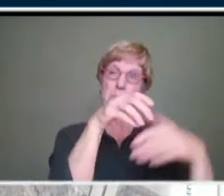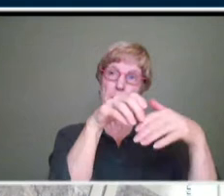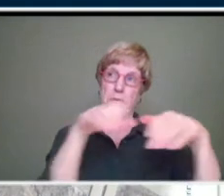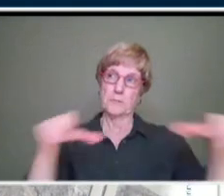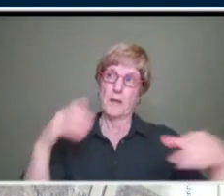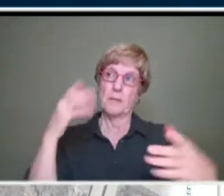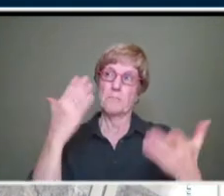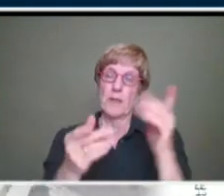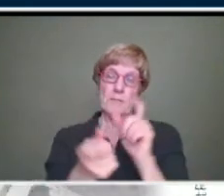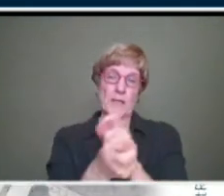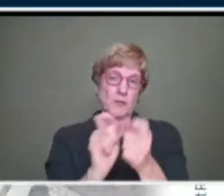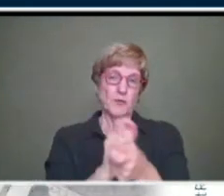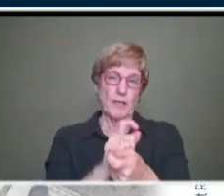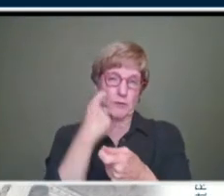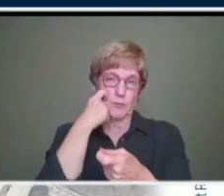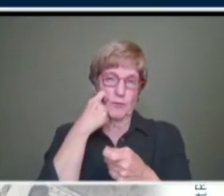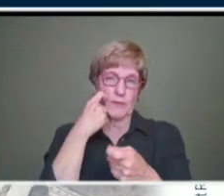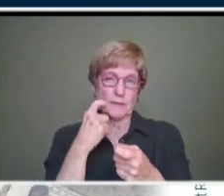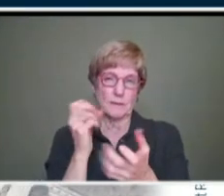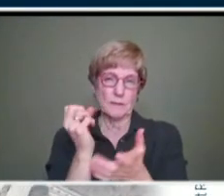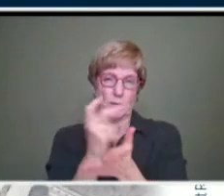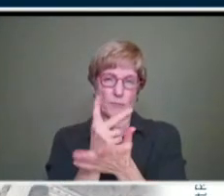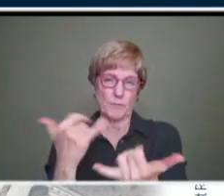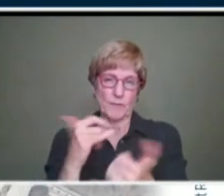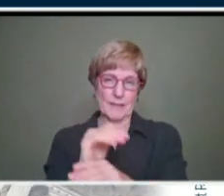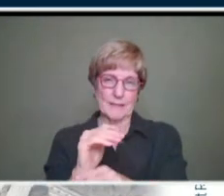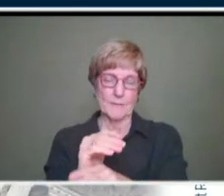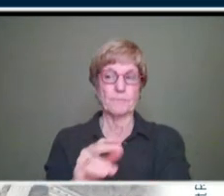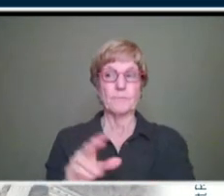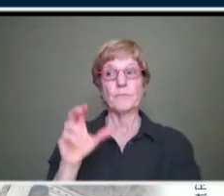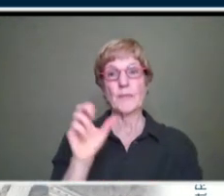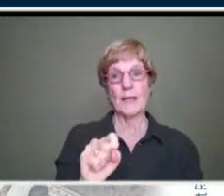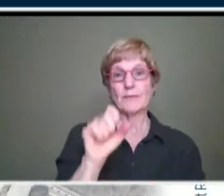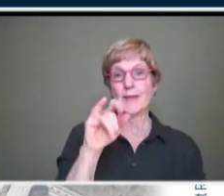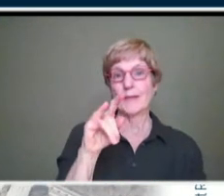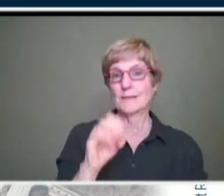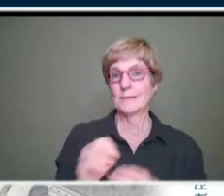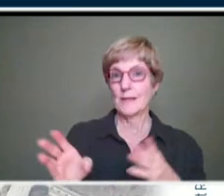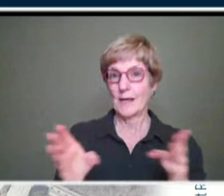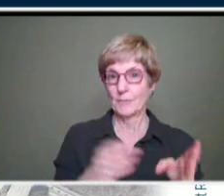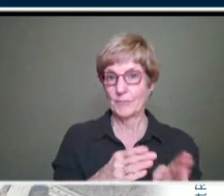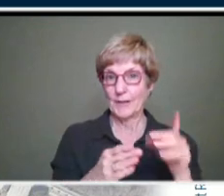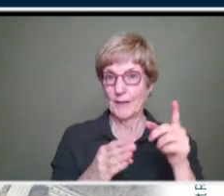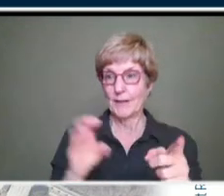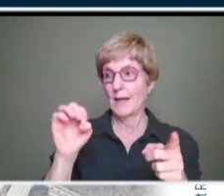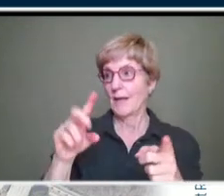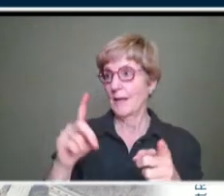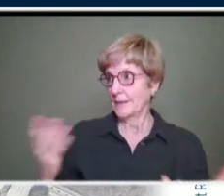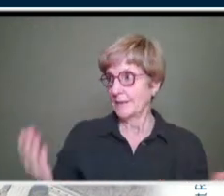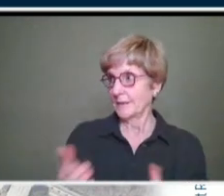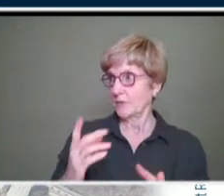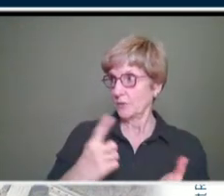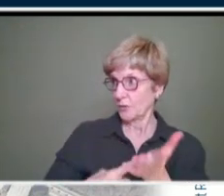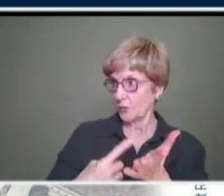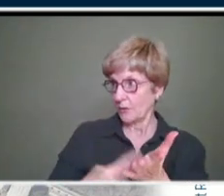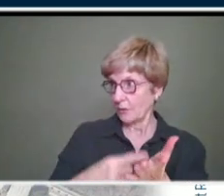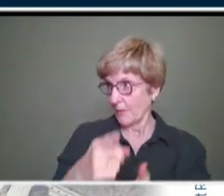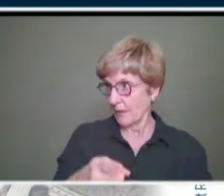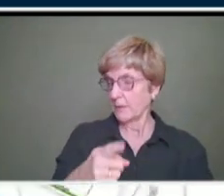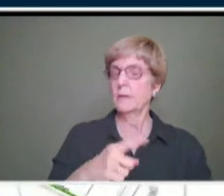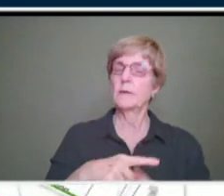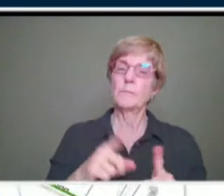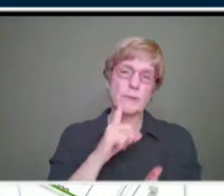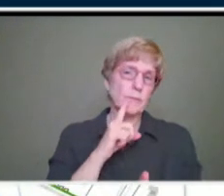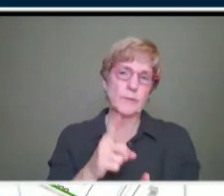approved uh tonight uh that is a site plan I've got Ed here to talk about the site plan but it's just it just really